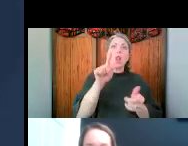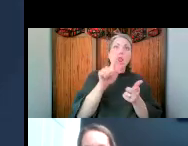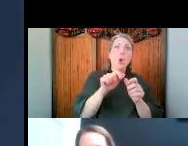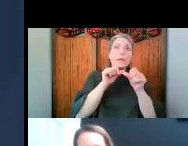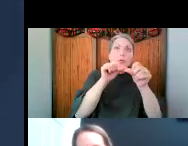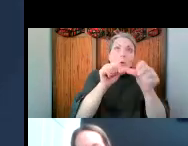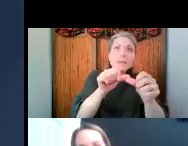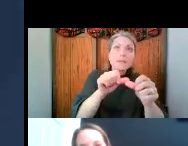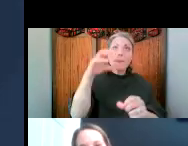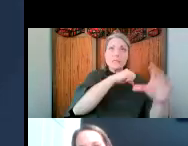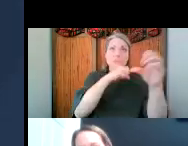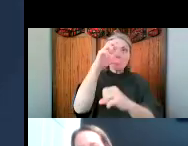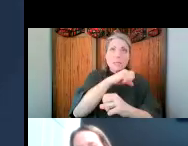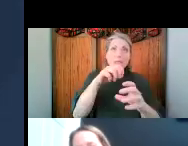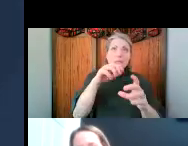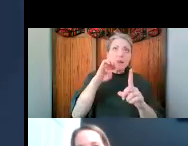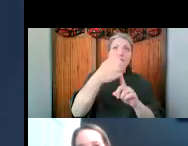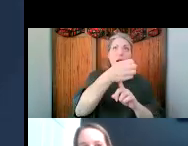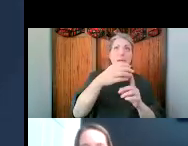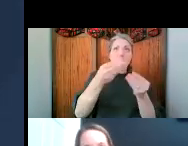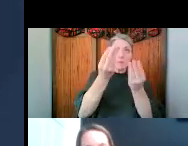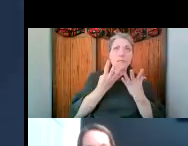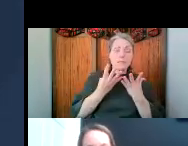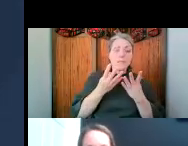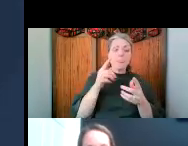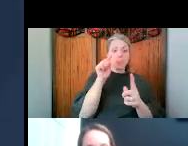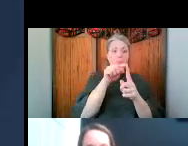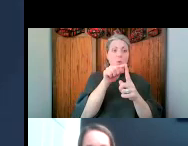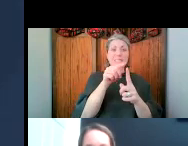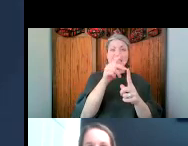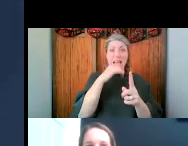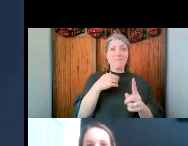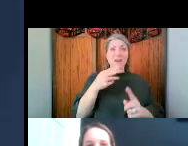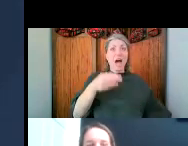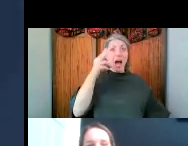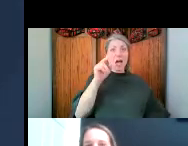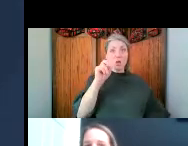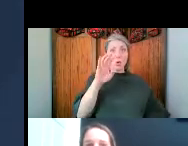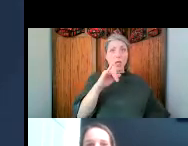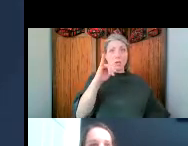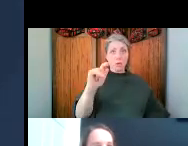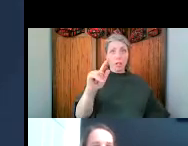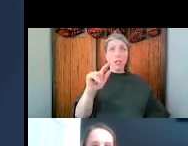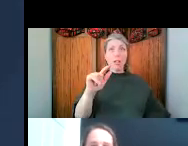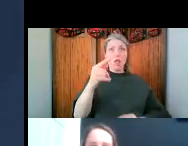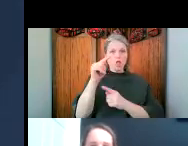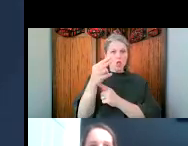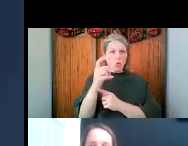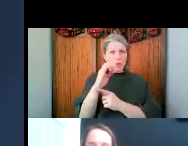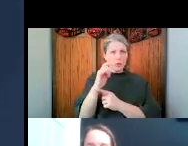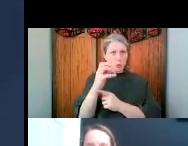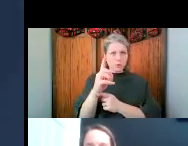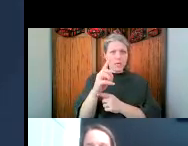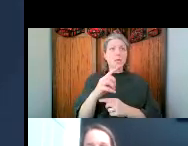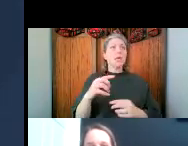their environment. So these kids tend to have a higher neurological threshold as well. So they're just kind of missing the cues